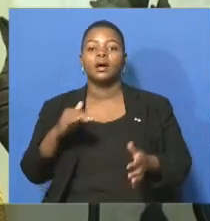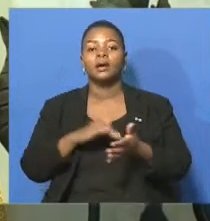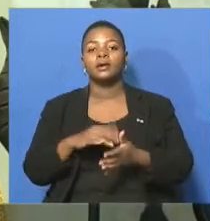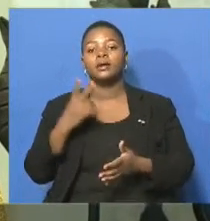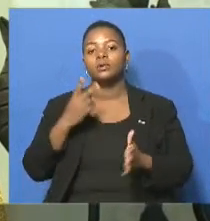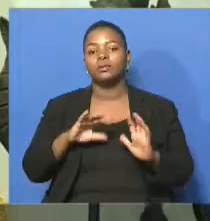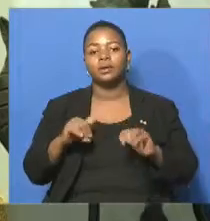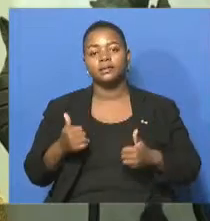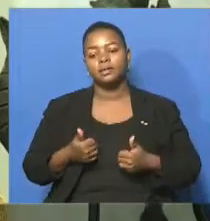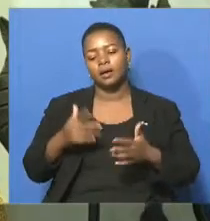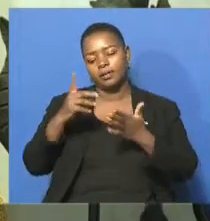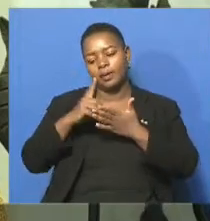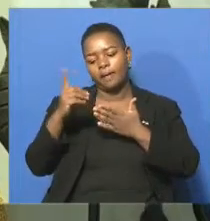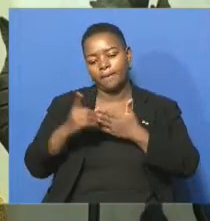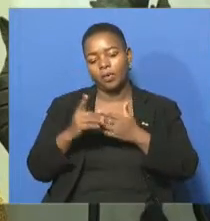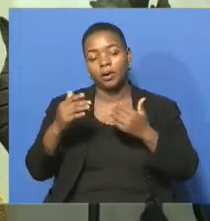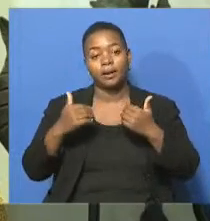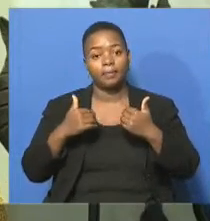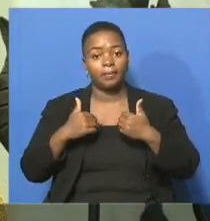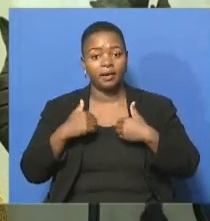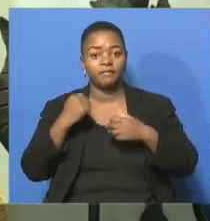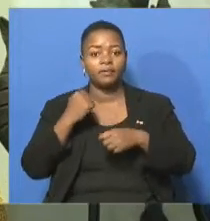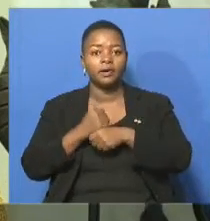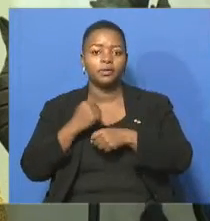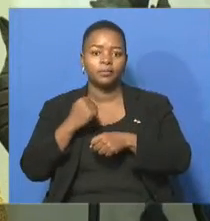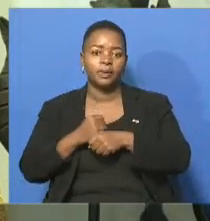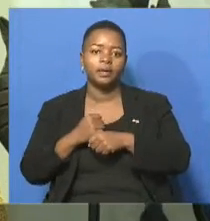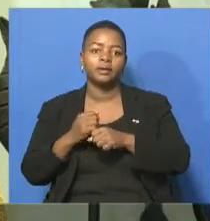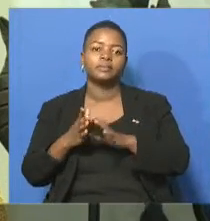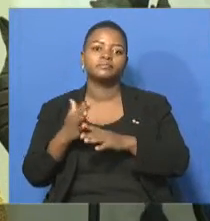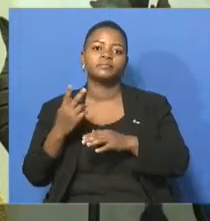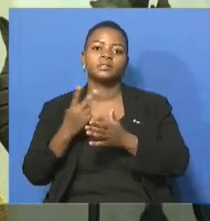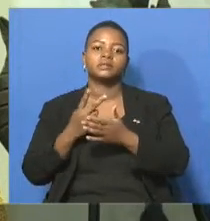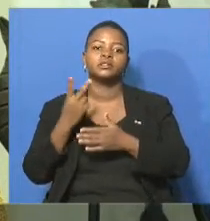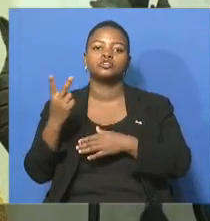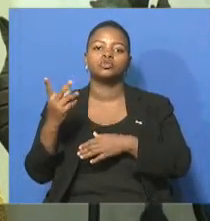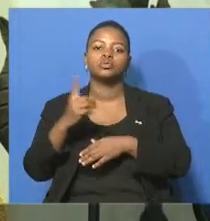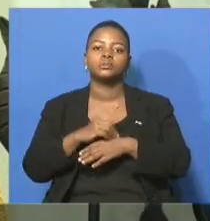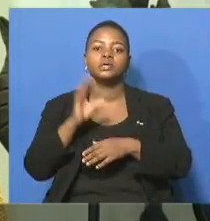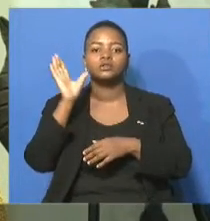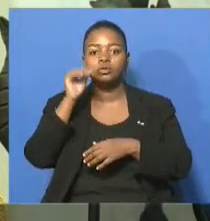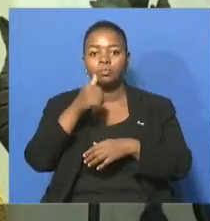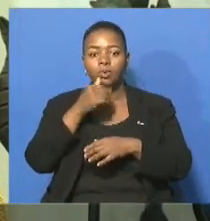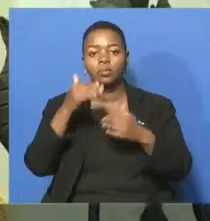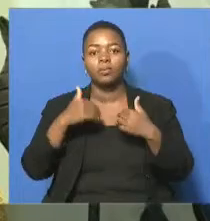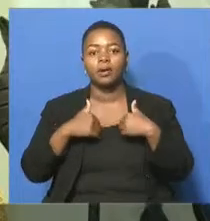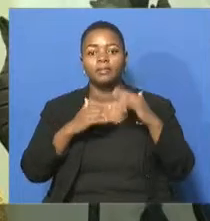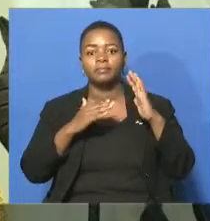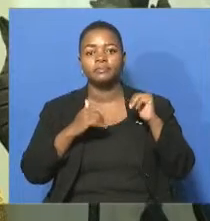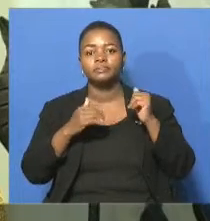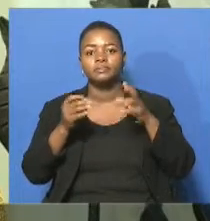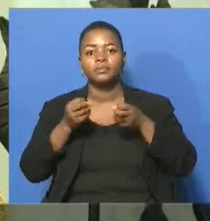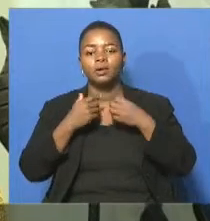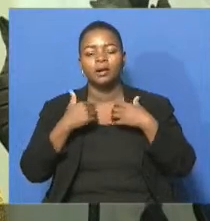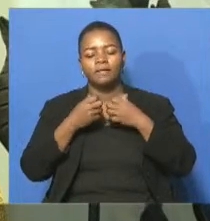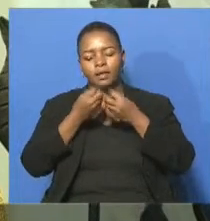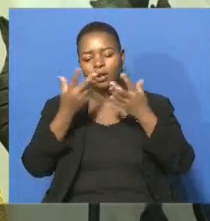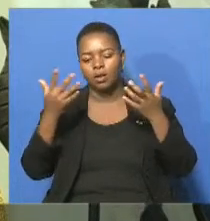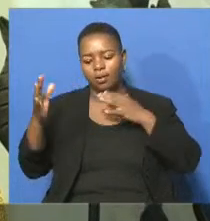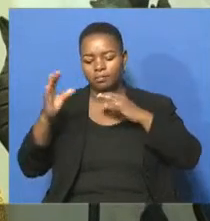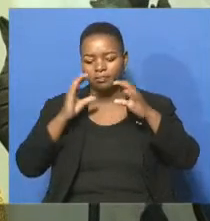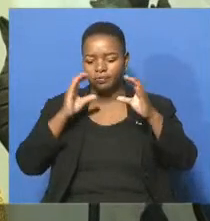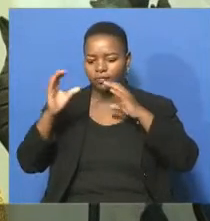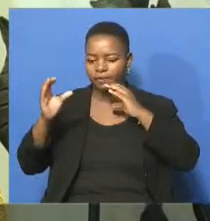program is packed, we understand that this is a 2-day event. Tomorrow there is an expectation of a lot of conversations